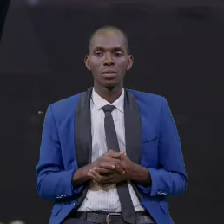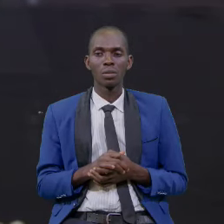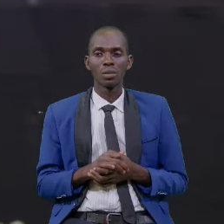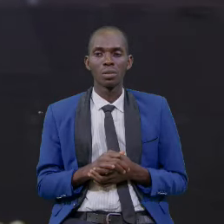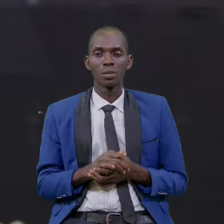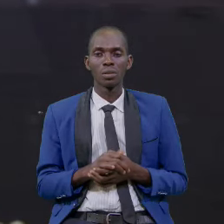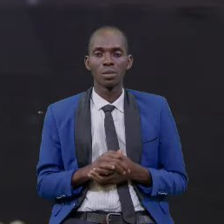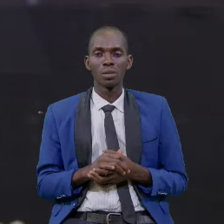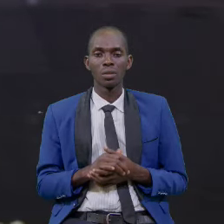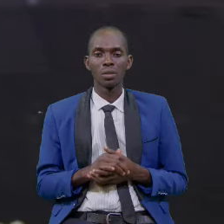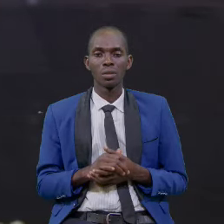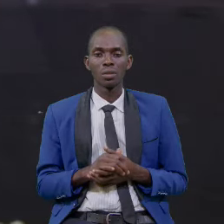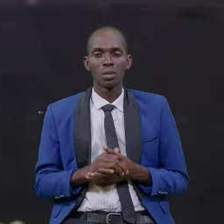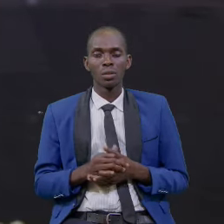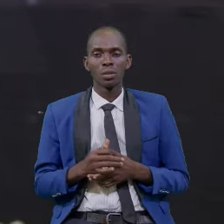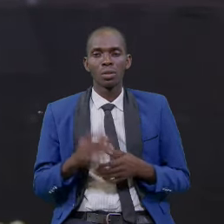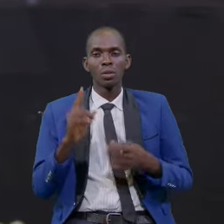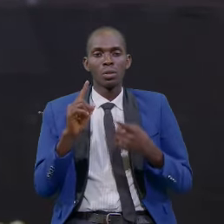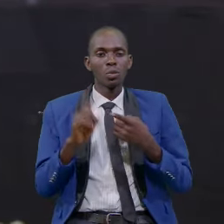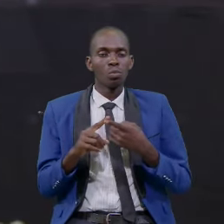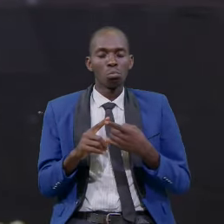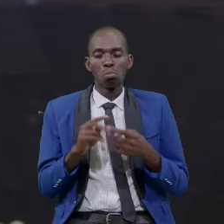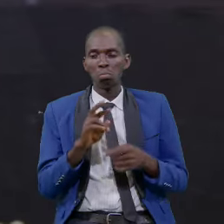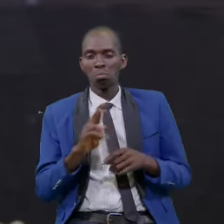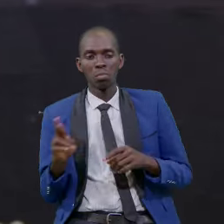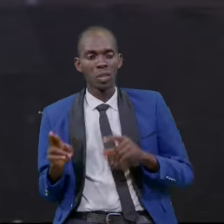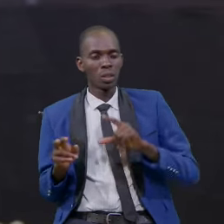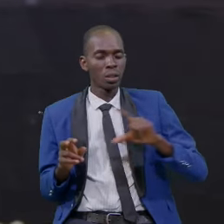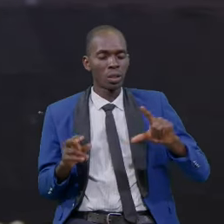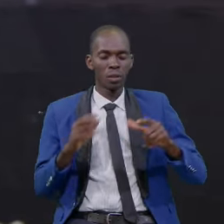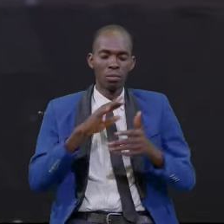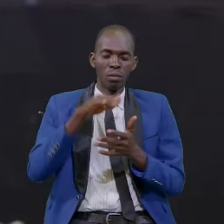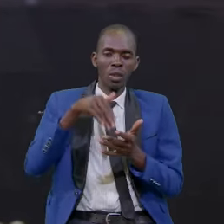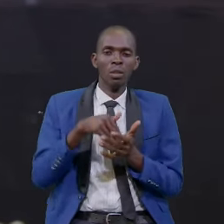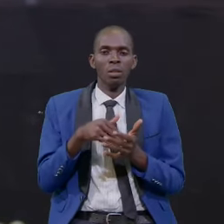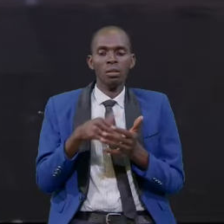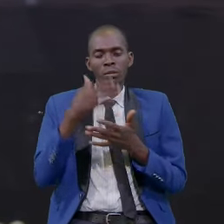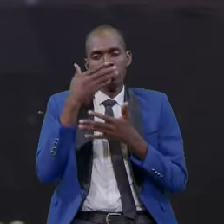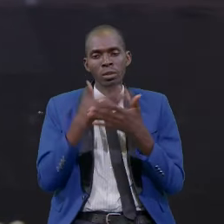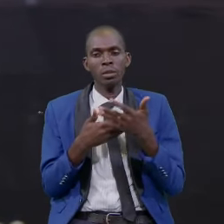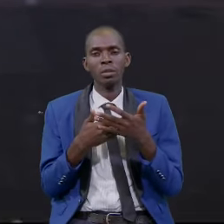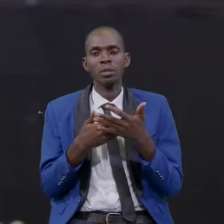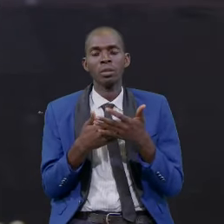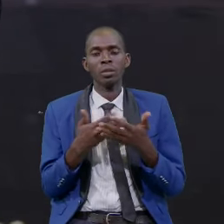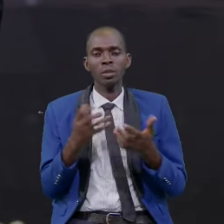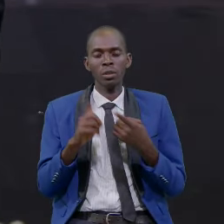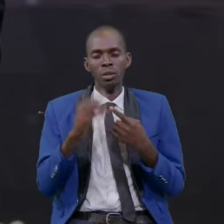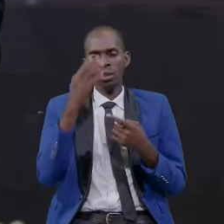To my right, center, and to my left. Counselors, if you are true, please indicate.